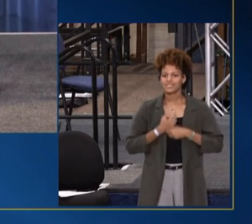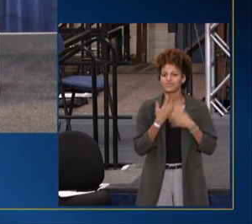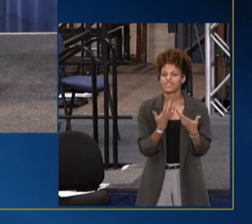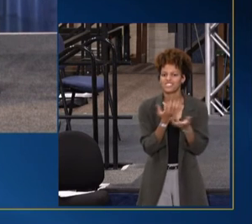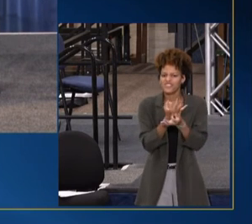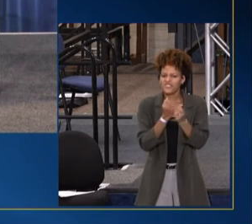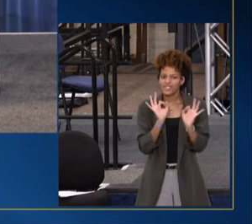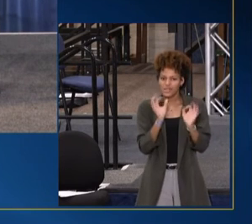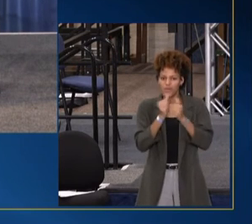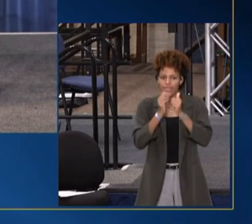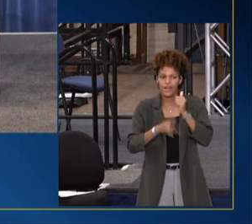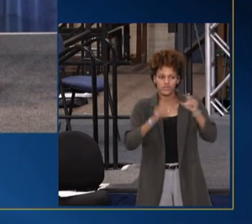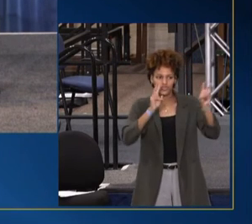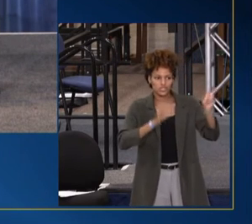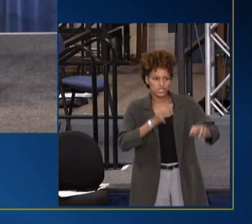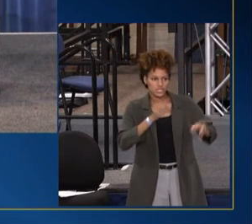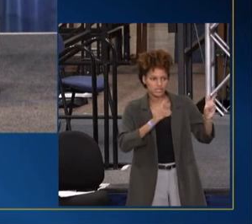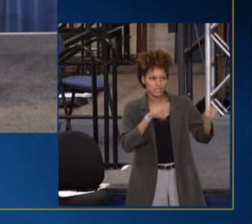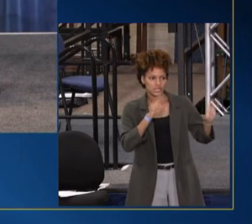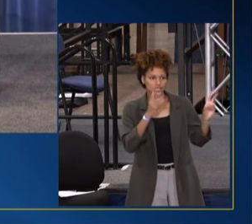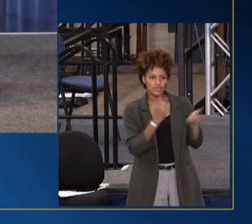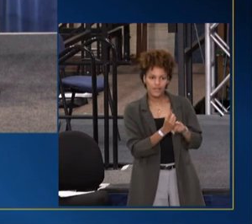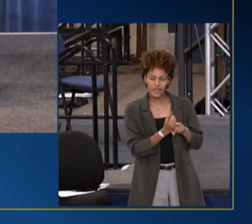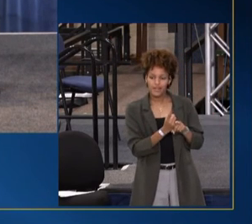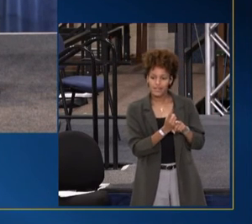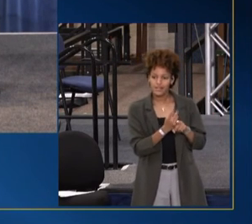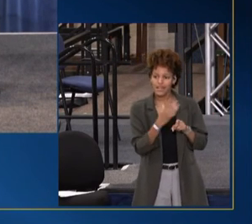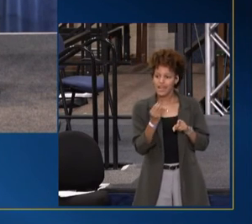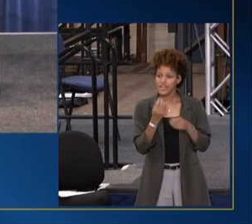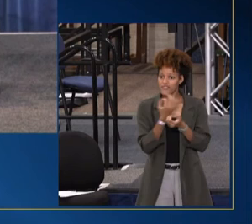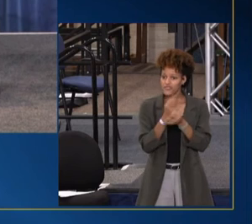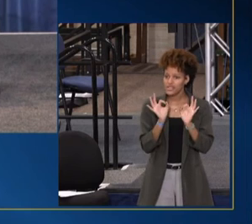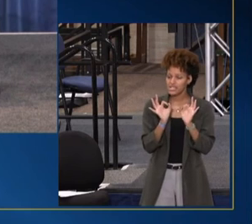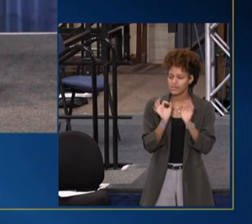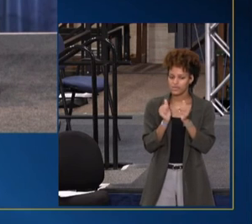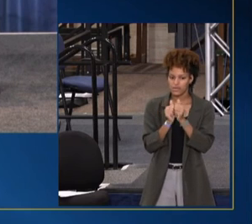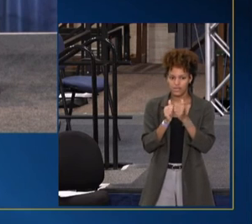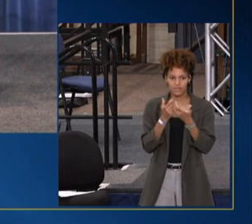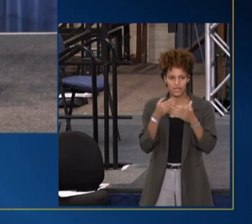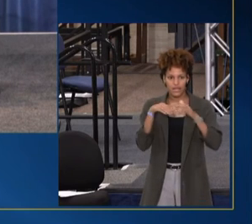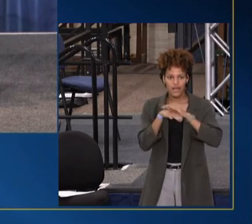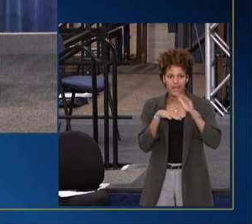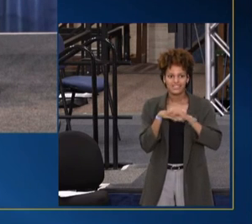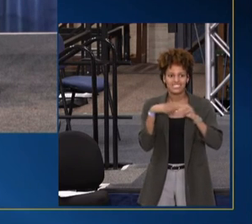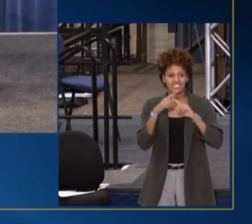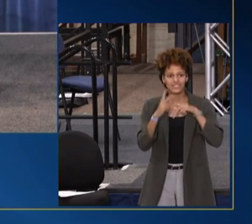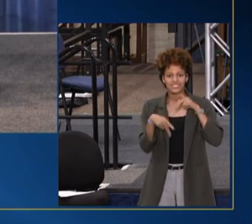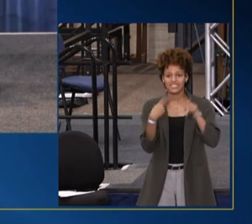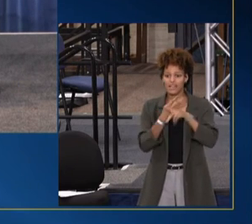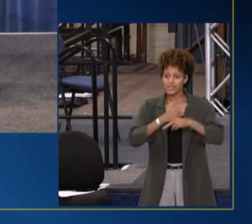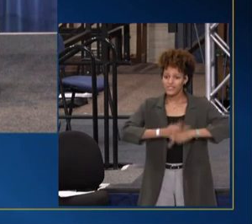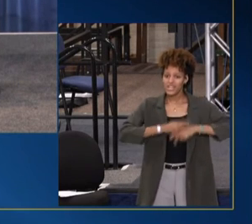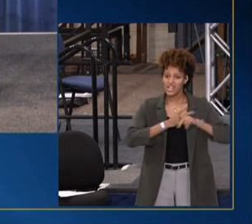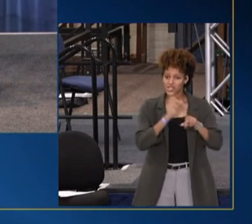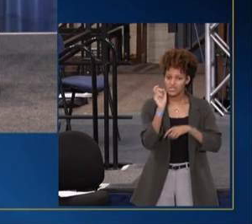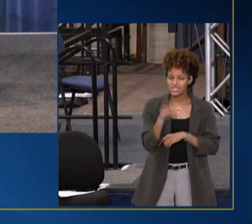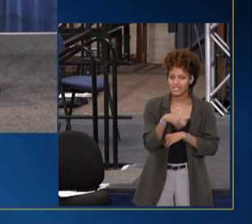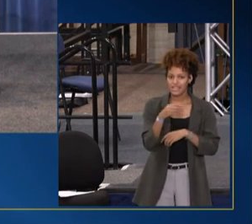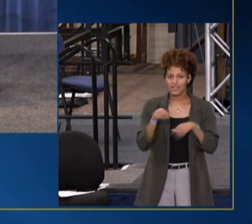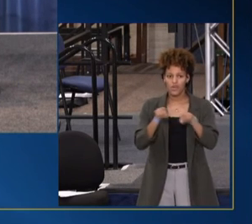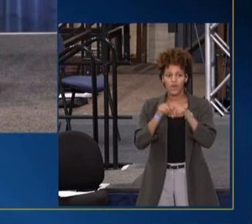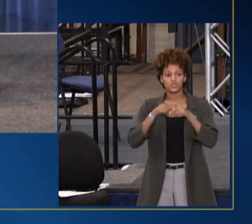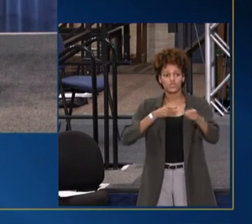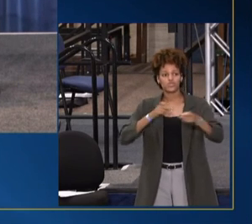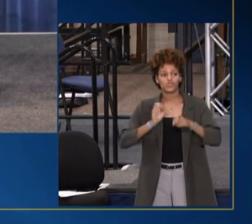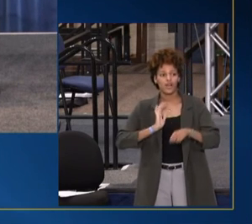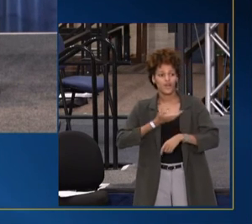freely. This, you know, the freedoms of being able to access the care we need, the freedoms of being able to control